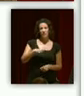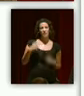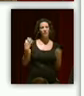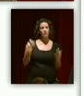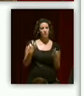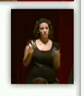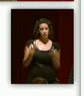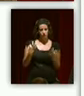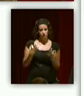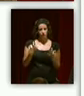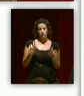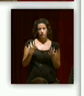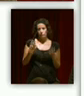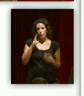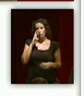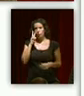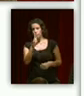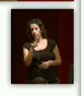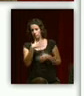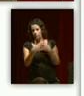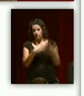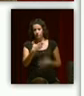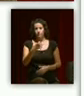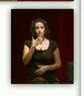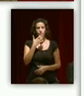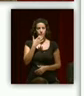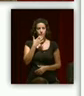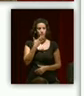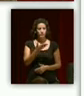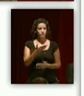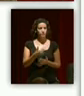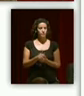is going on in what they're seeing.